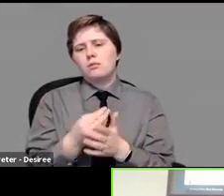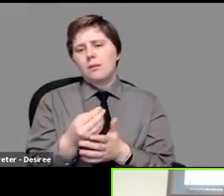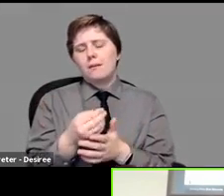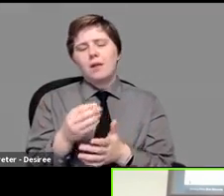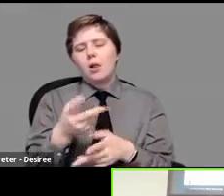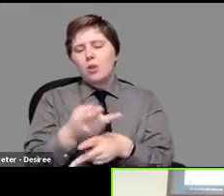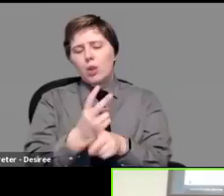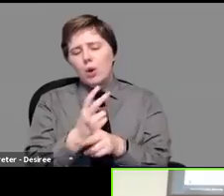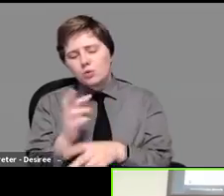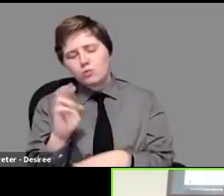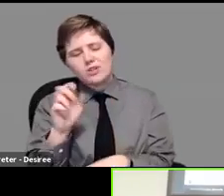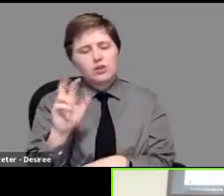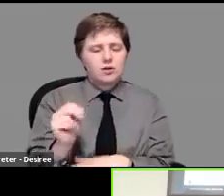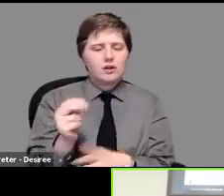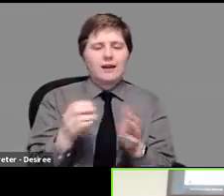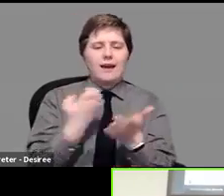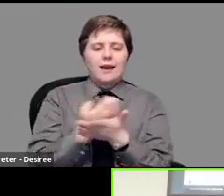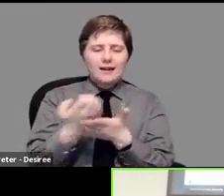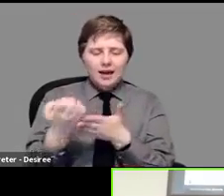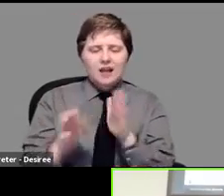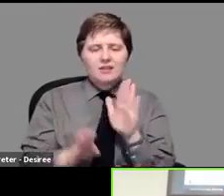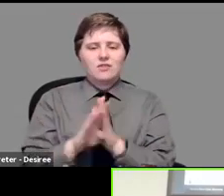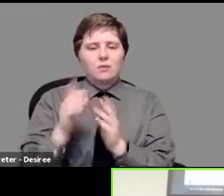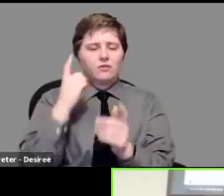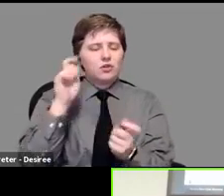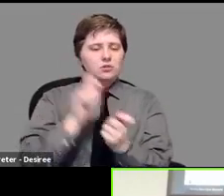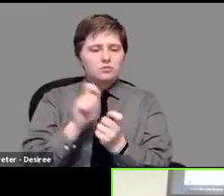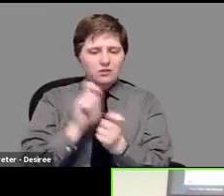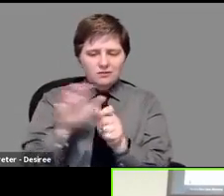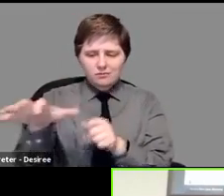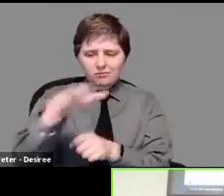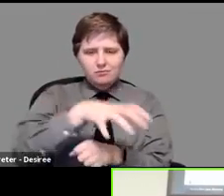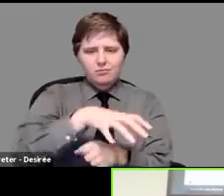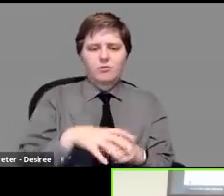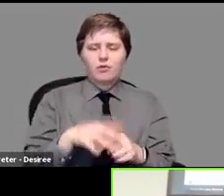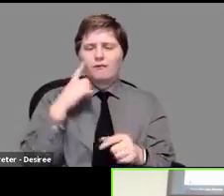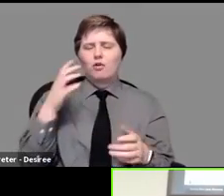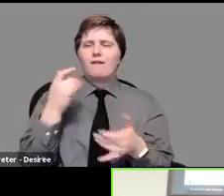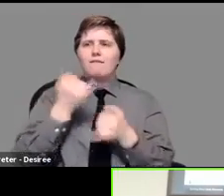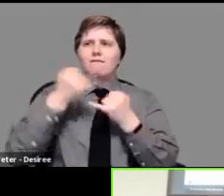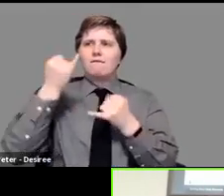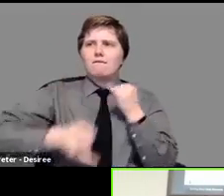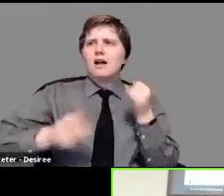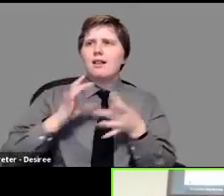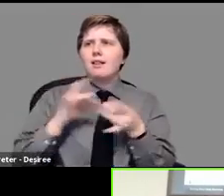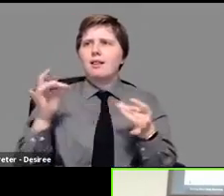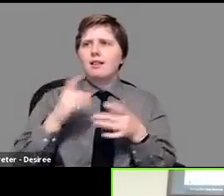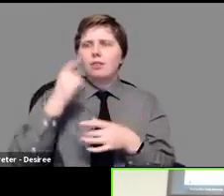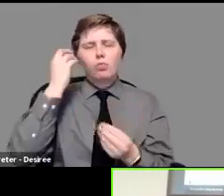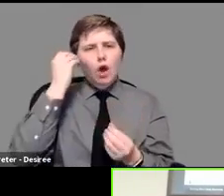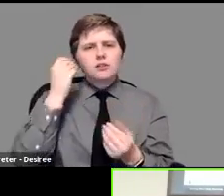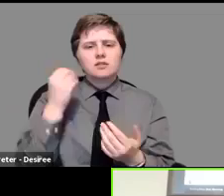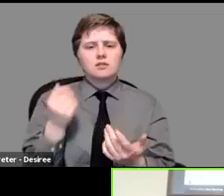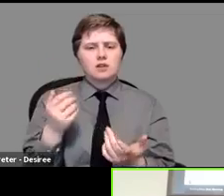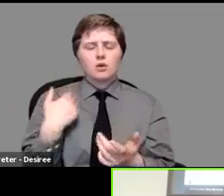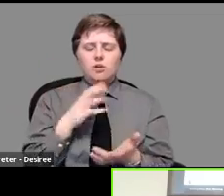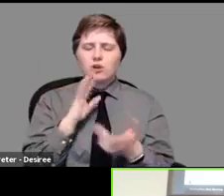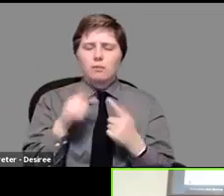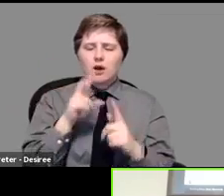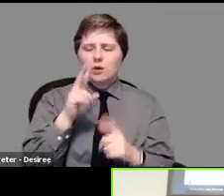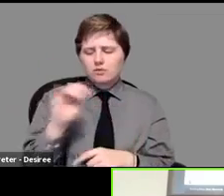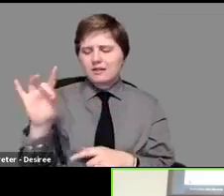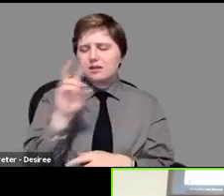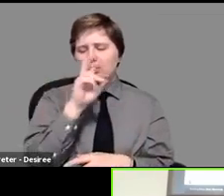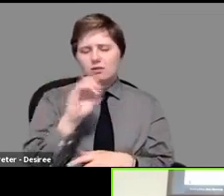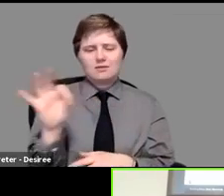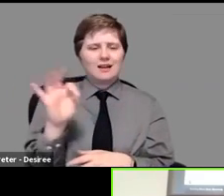loans and economic development in certain municipalities. In terms of closing thoughts, we talk about 2008, 2009, kind